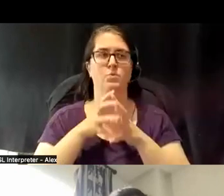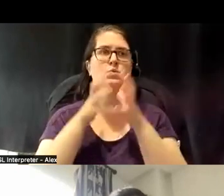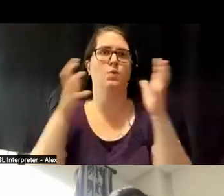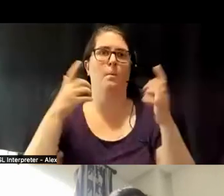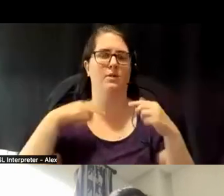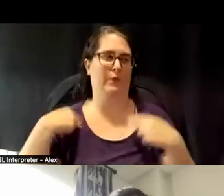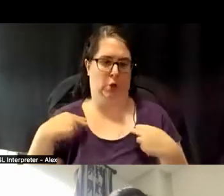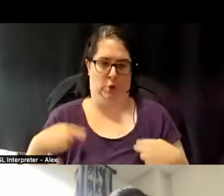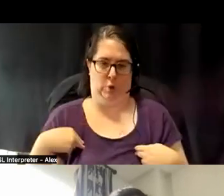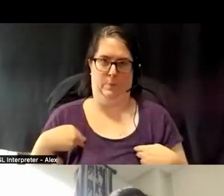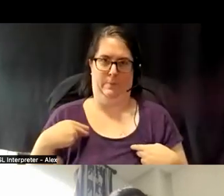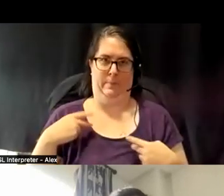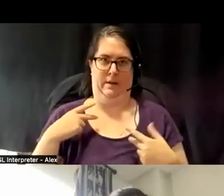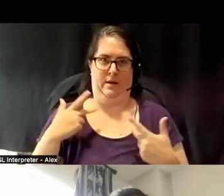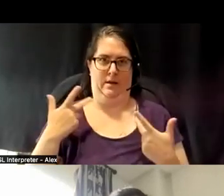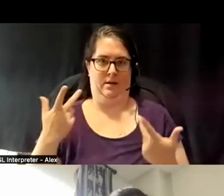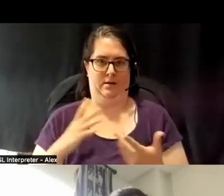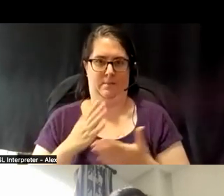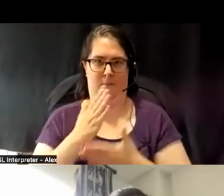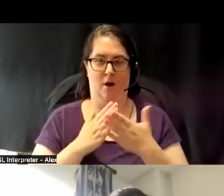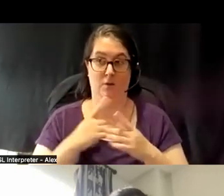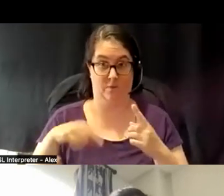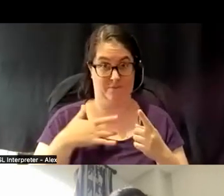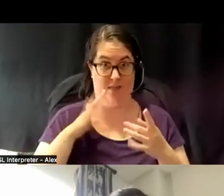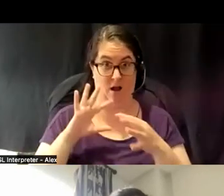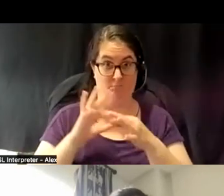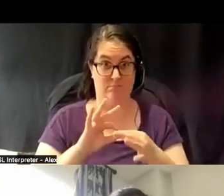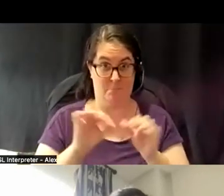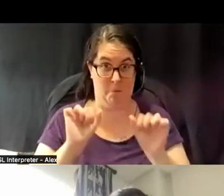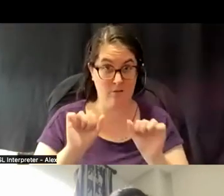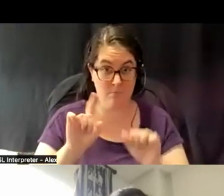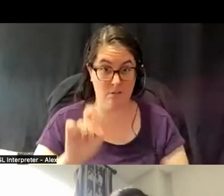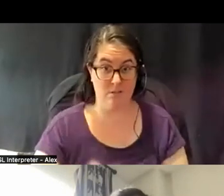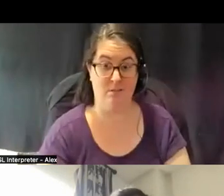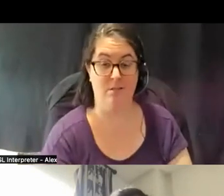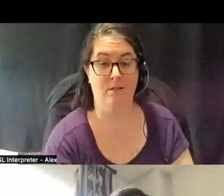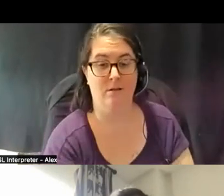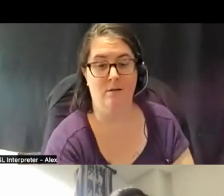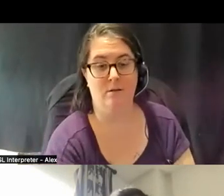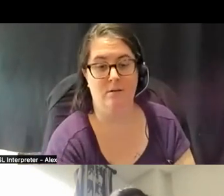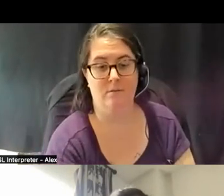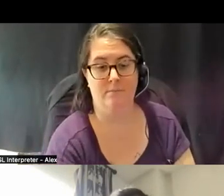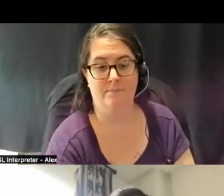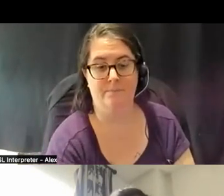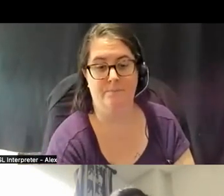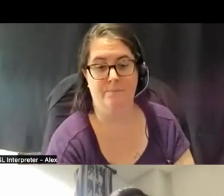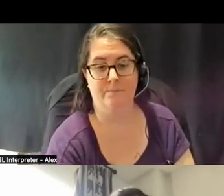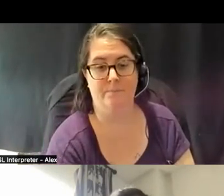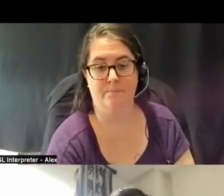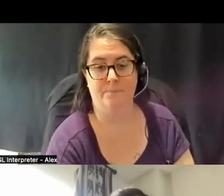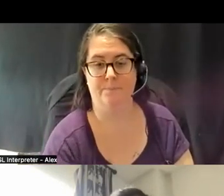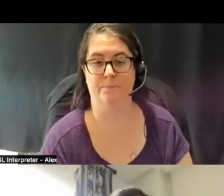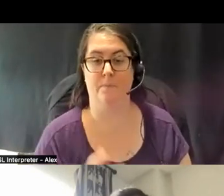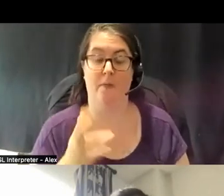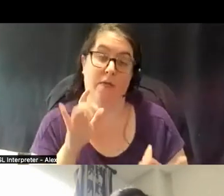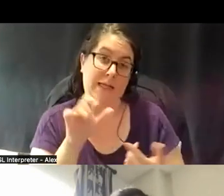humanity in this. So is that reconnection even possible? And that's, of course it is. But I guess